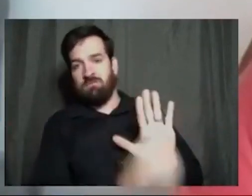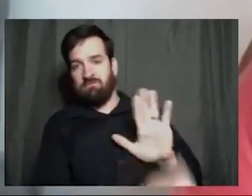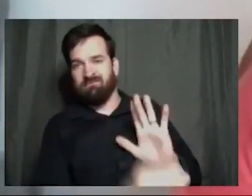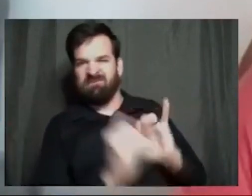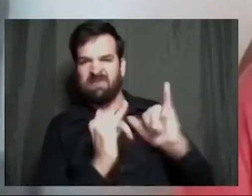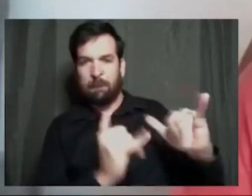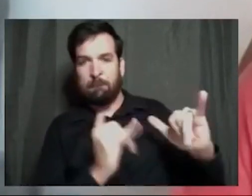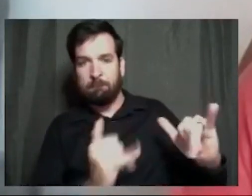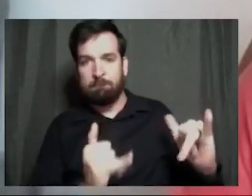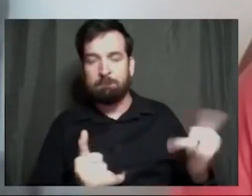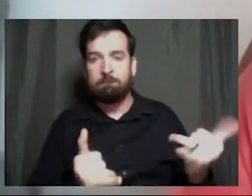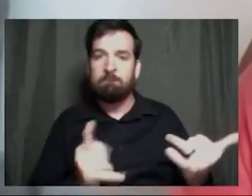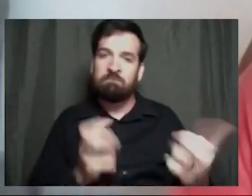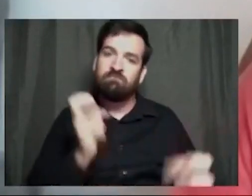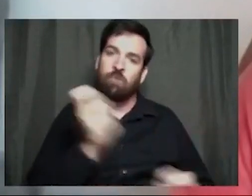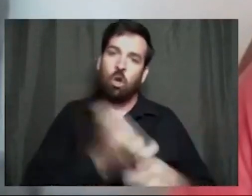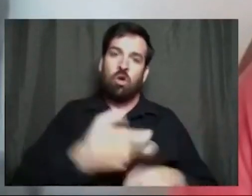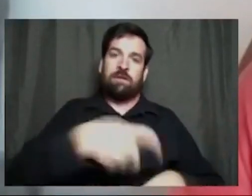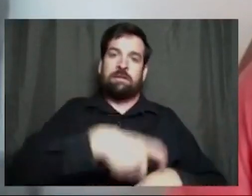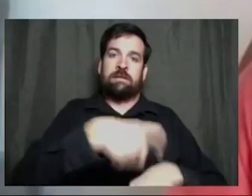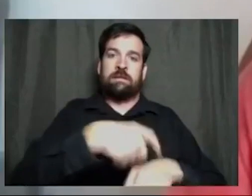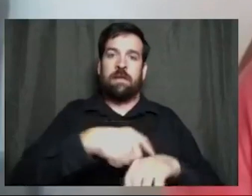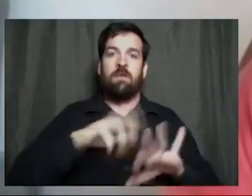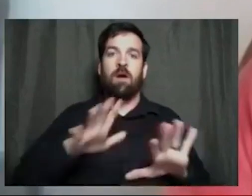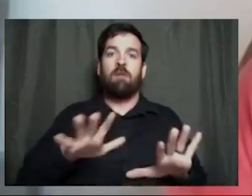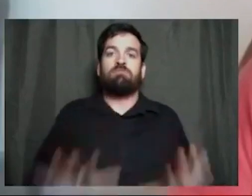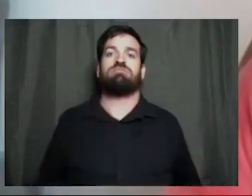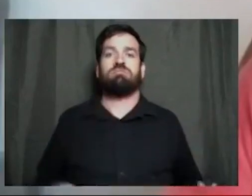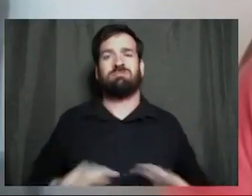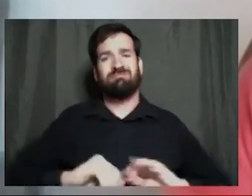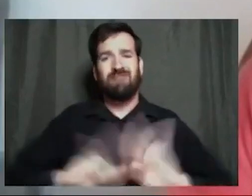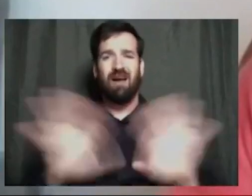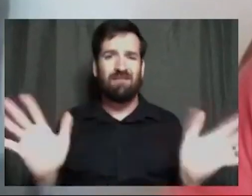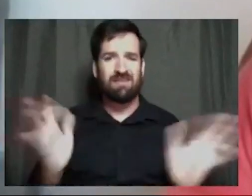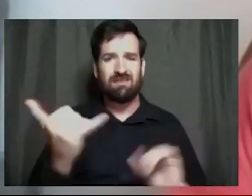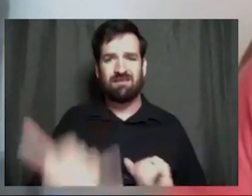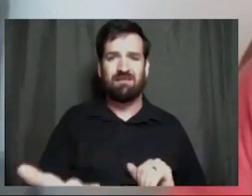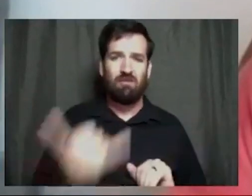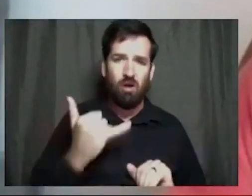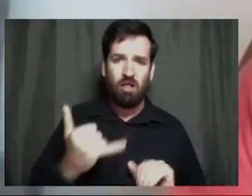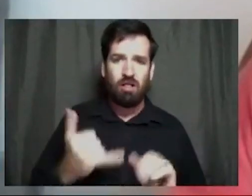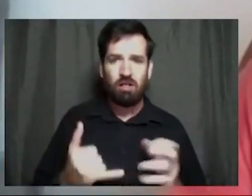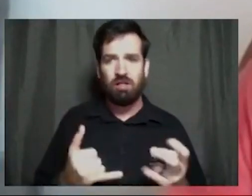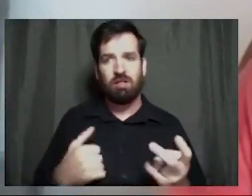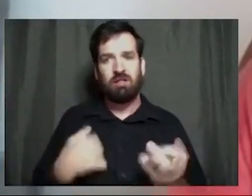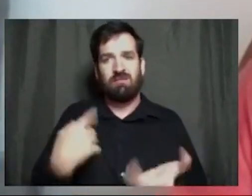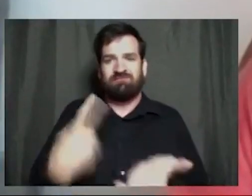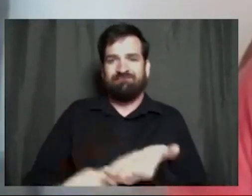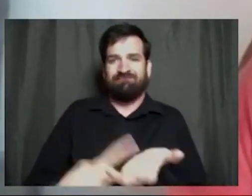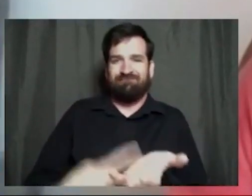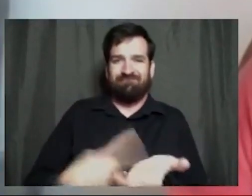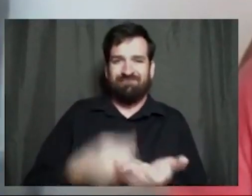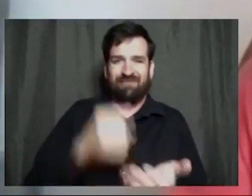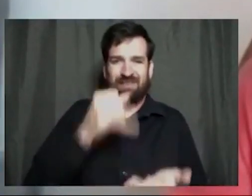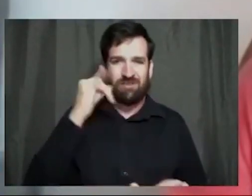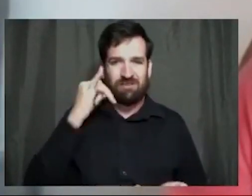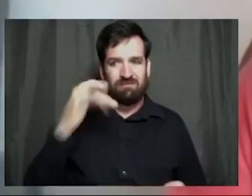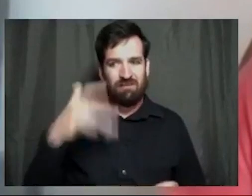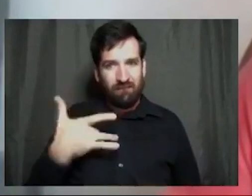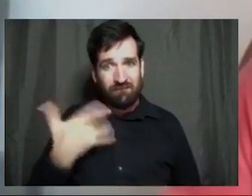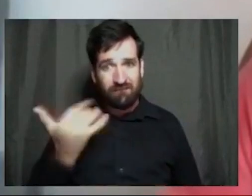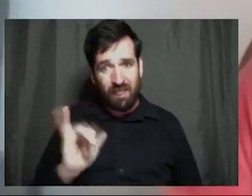time coming back down. And obviously the phone call, we were talking yesterday how it just felt like a movie.